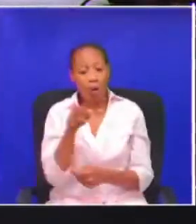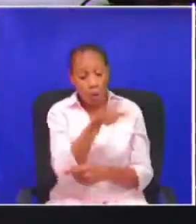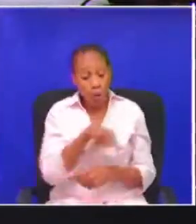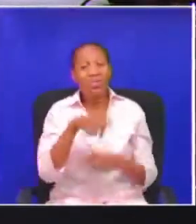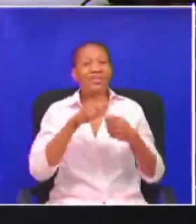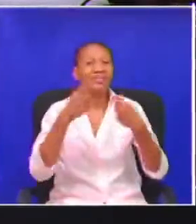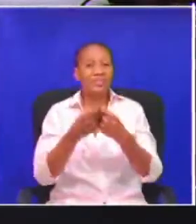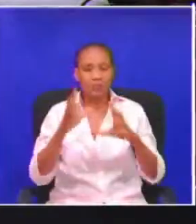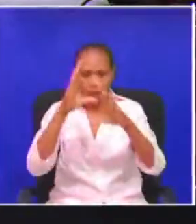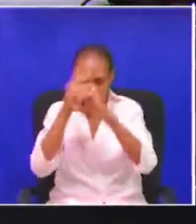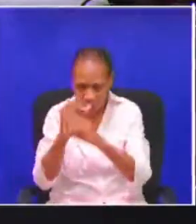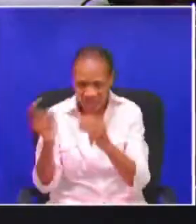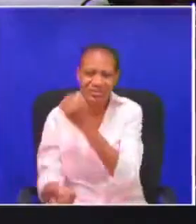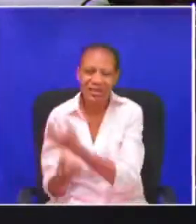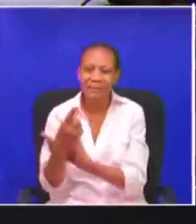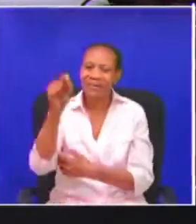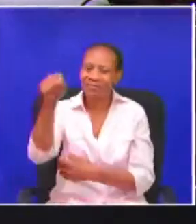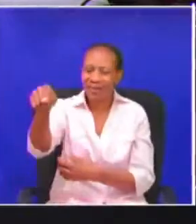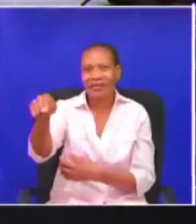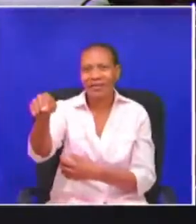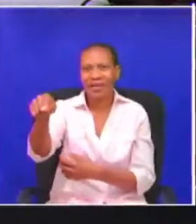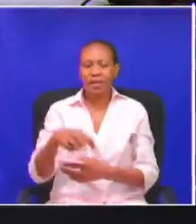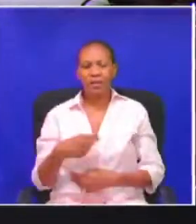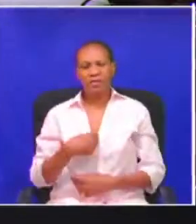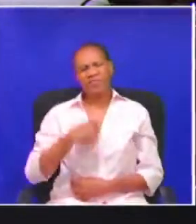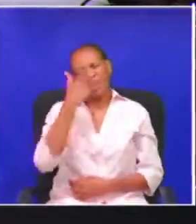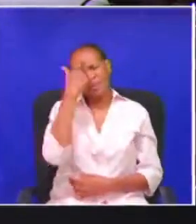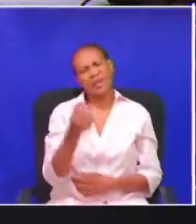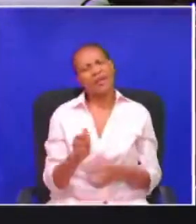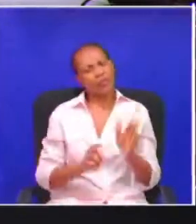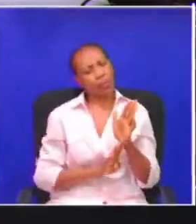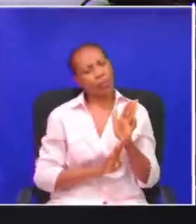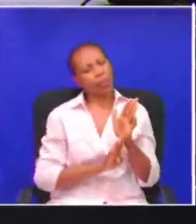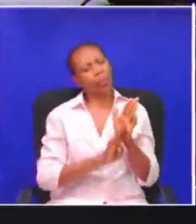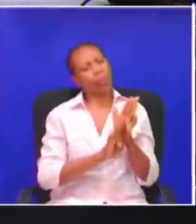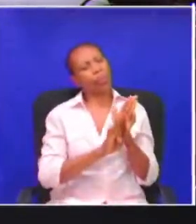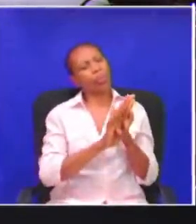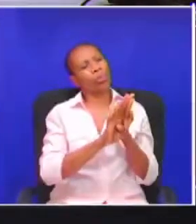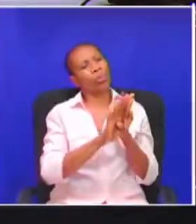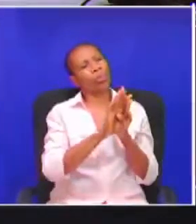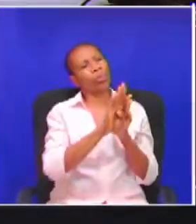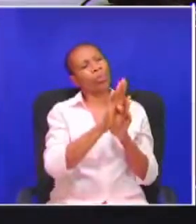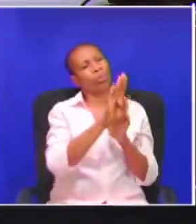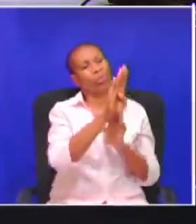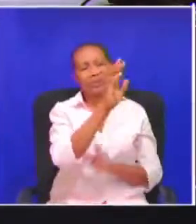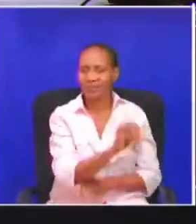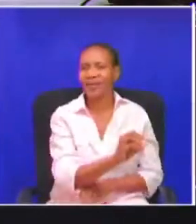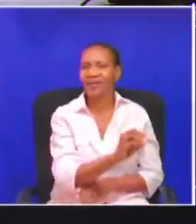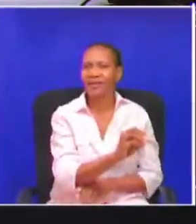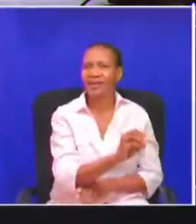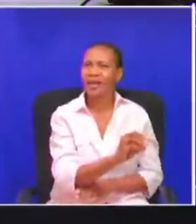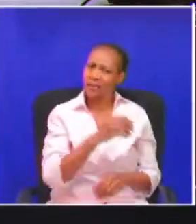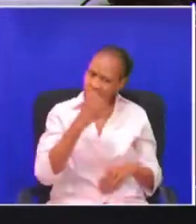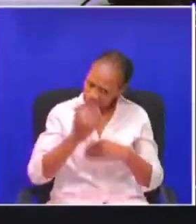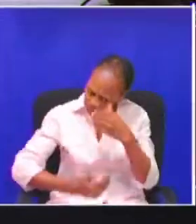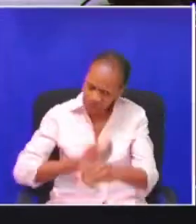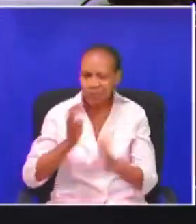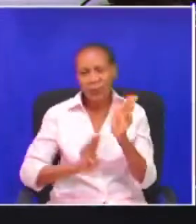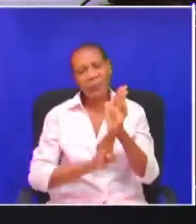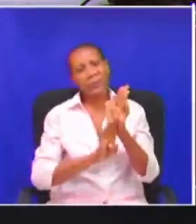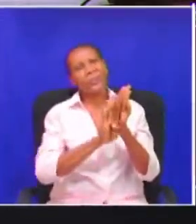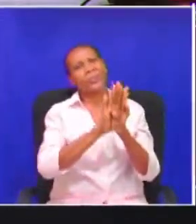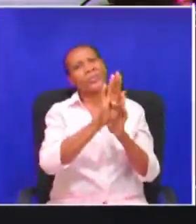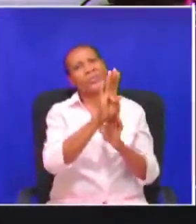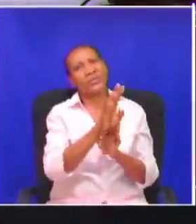there. I'd like to believe that a great deal of progress has been made and continues to be made.